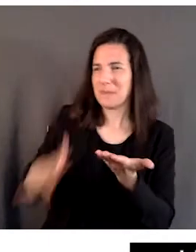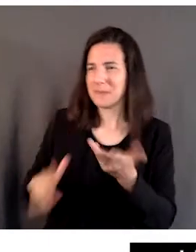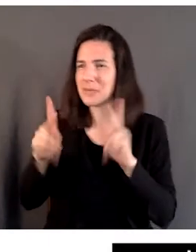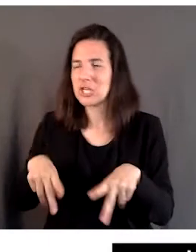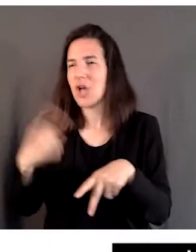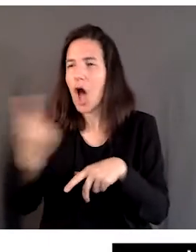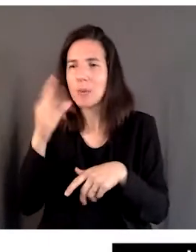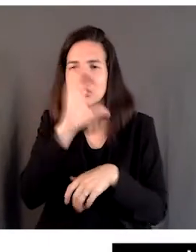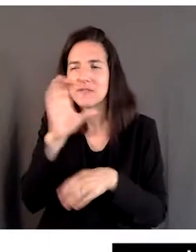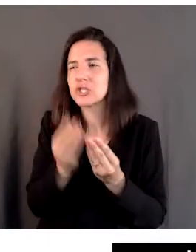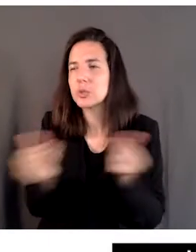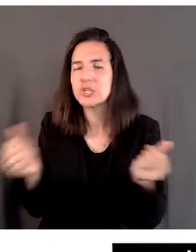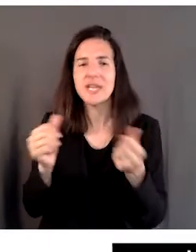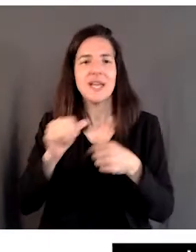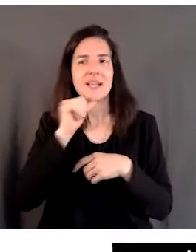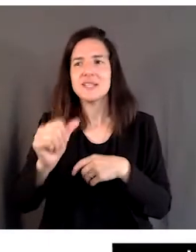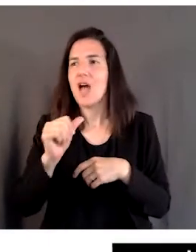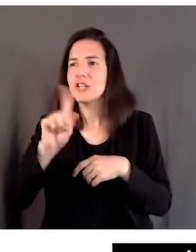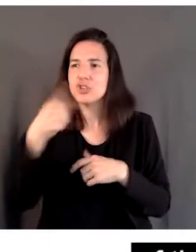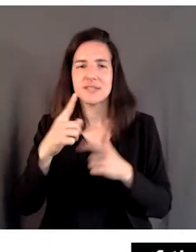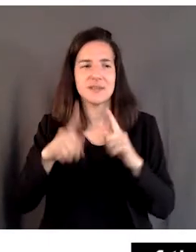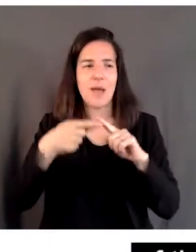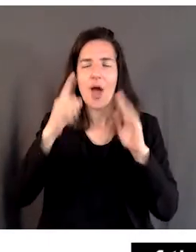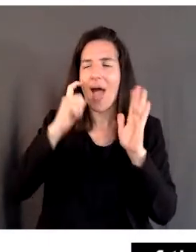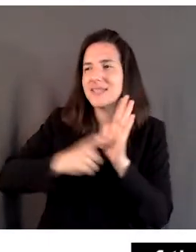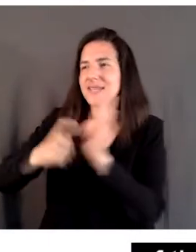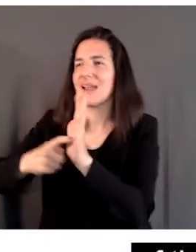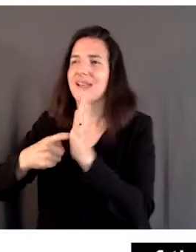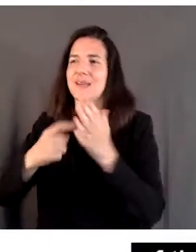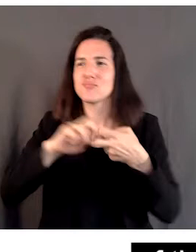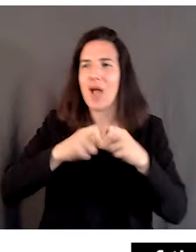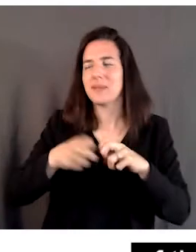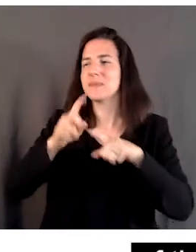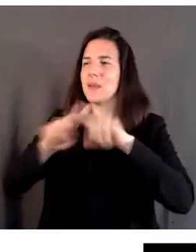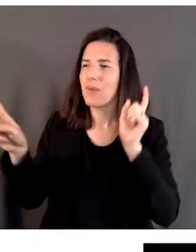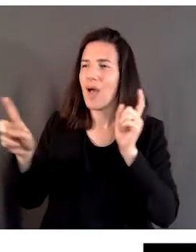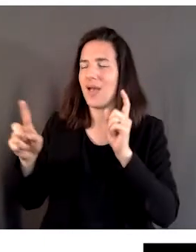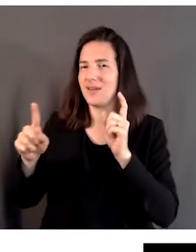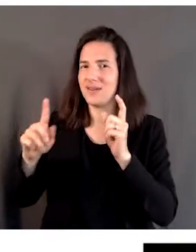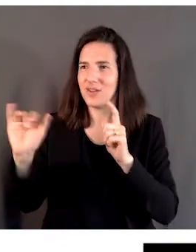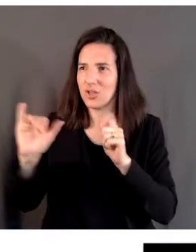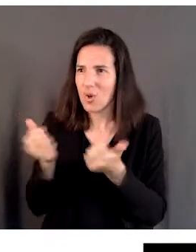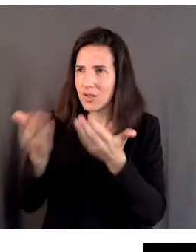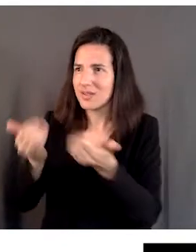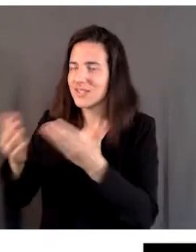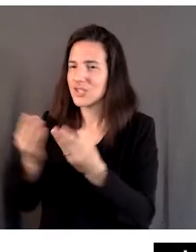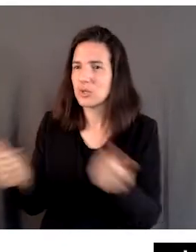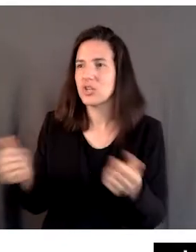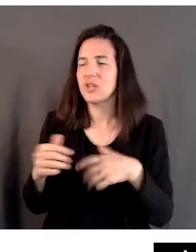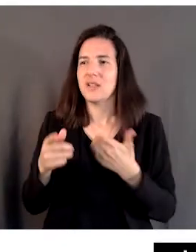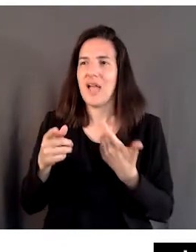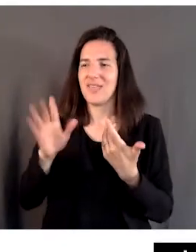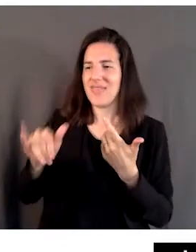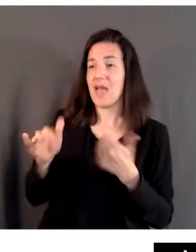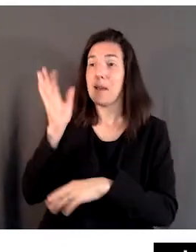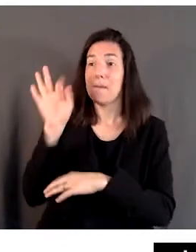saying we got a problem. And I think you're the ultimate example of the pitch, don't bitch mentality, where you're saying, look, there is an issue. We got it. But what are we